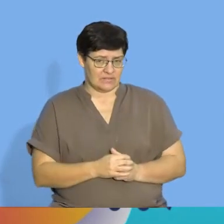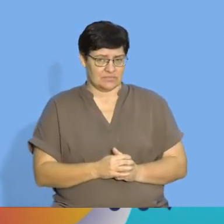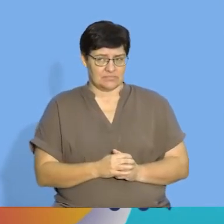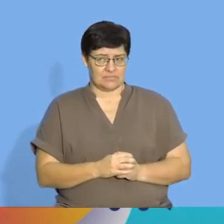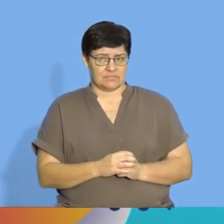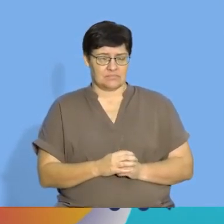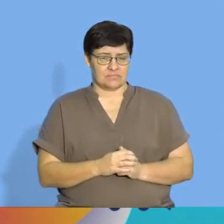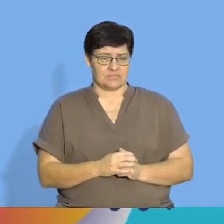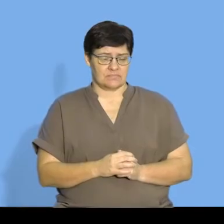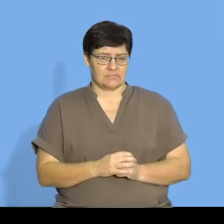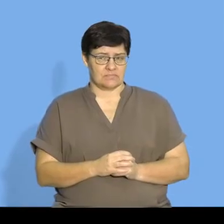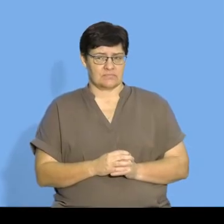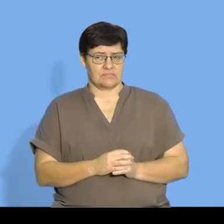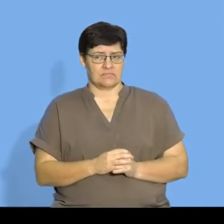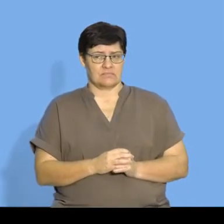balances.